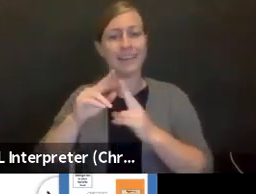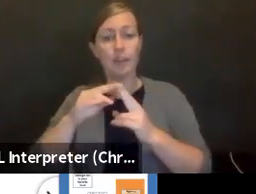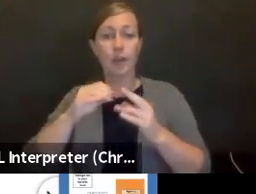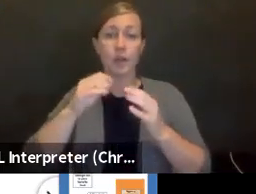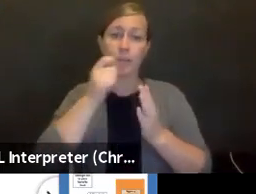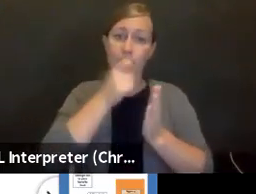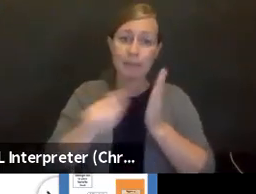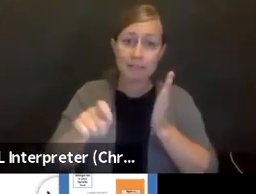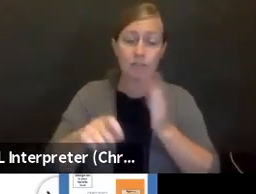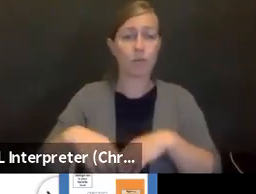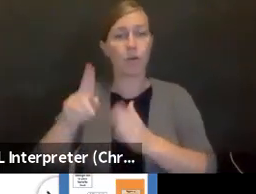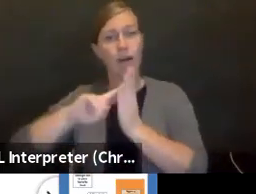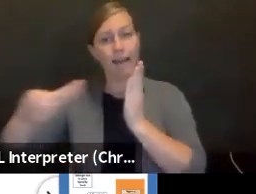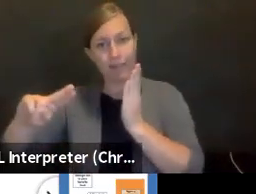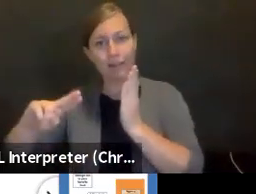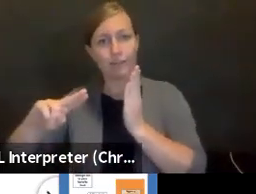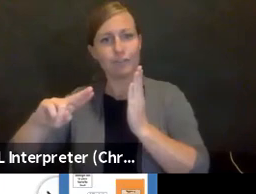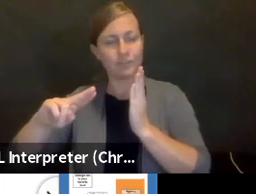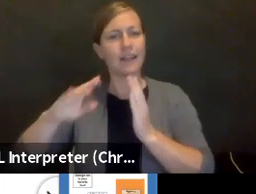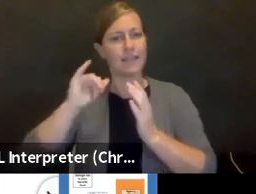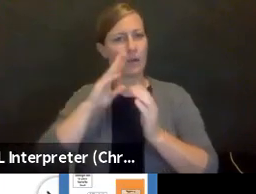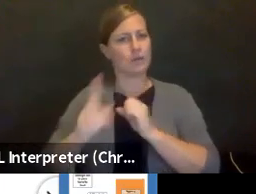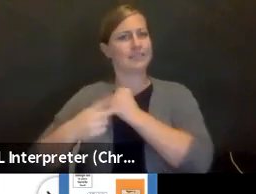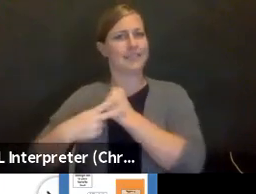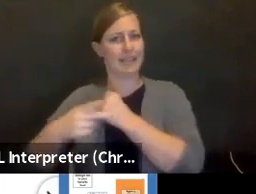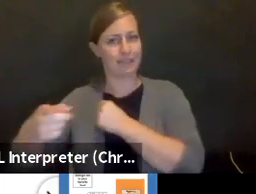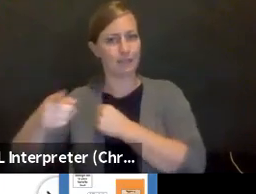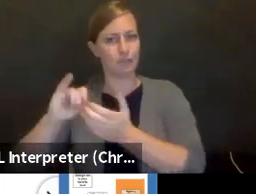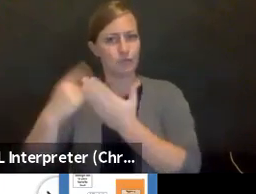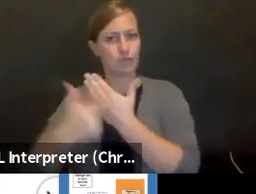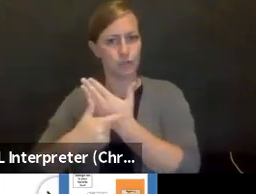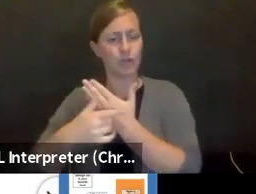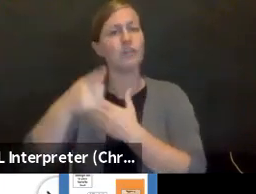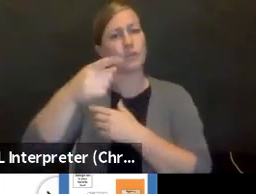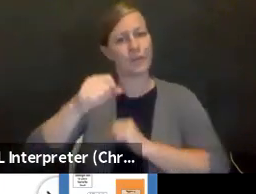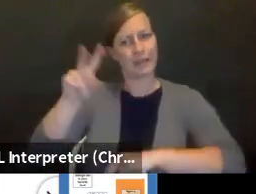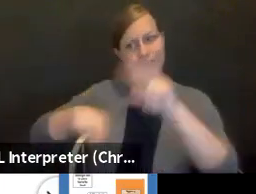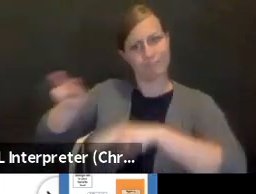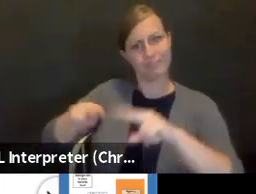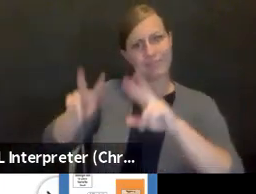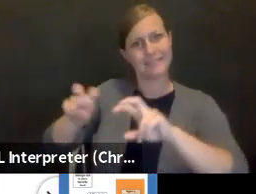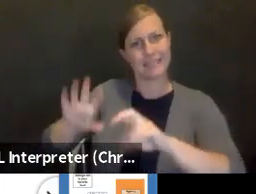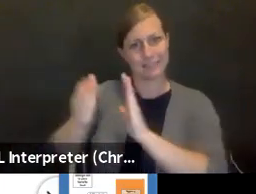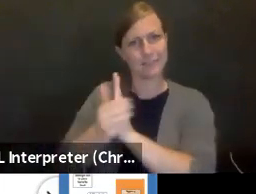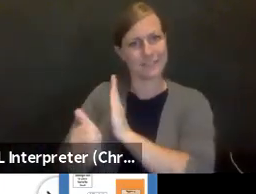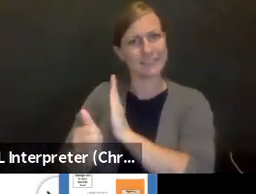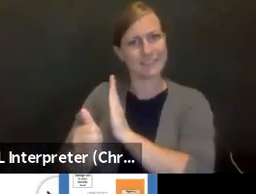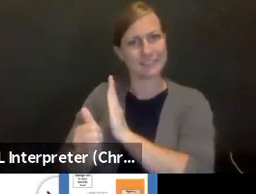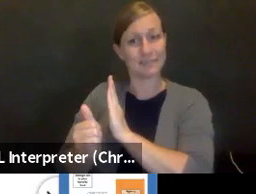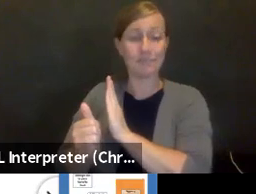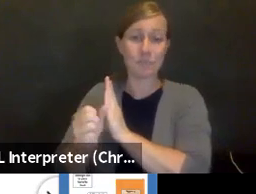pencil, and they do that. And it saves to their journal as an activity for you to go in and look at and assess their skills.